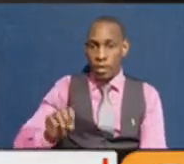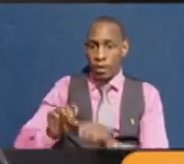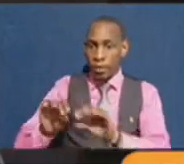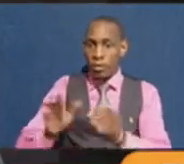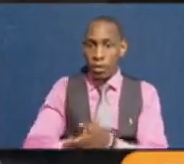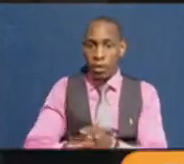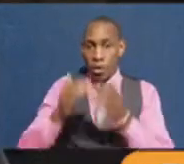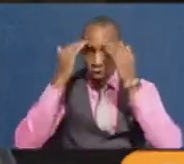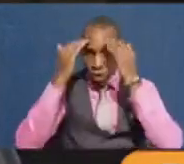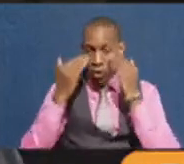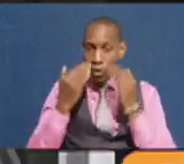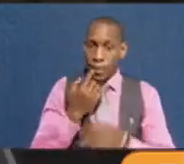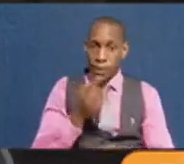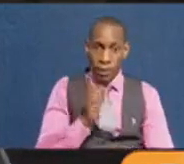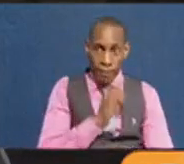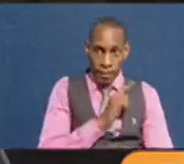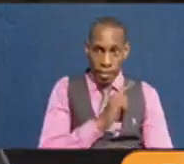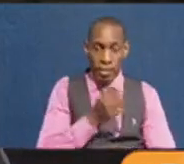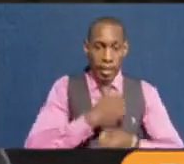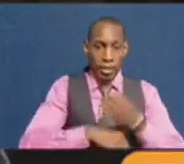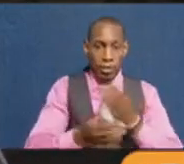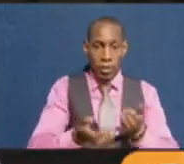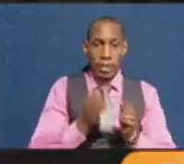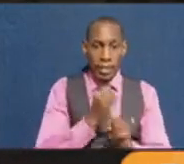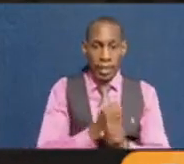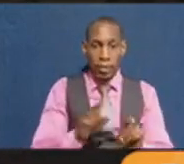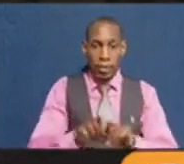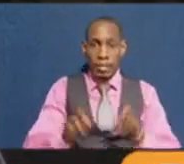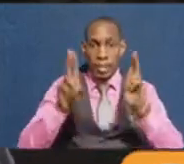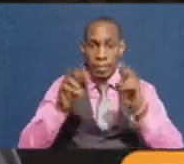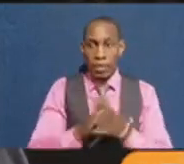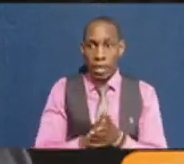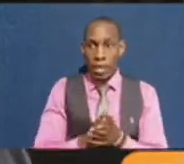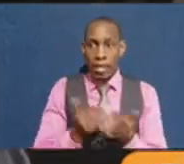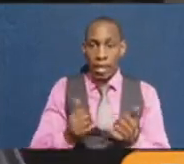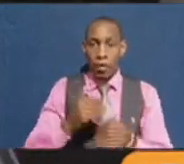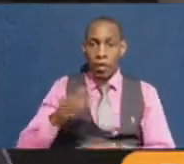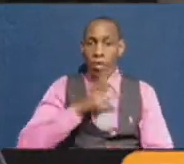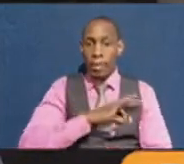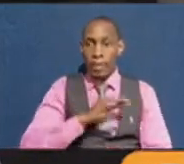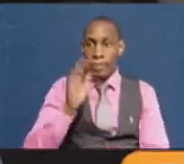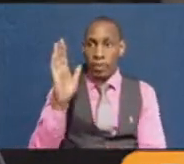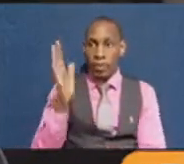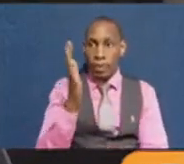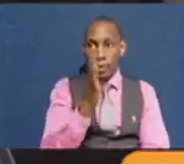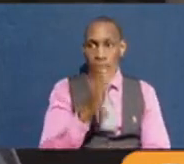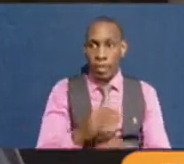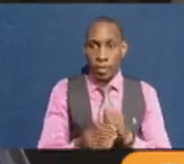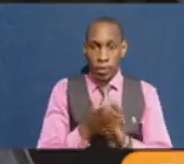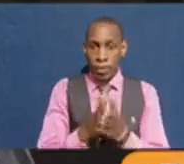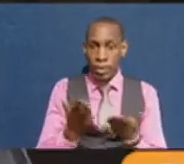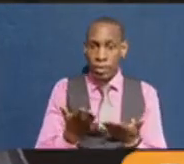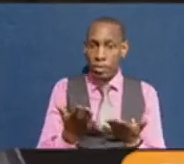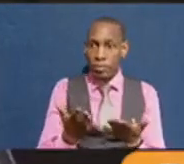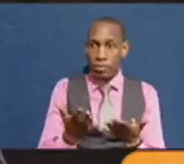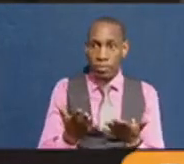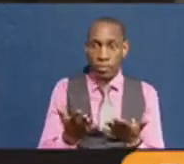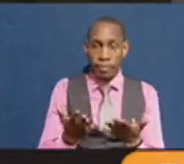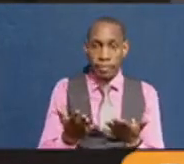given direction on what needs to be done in such matters. They can always benefit from the forests without necessarily having